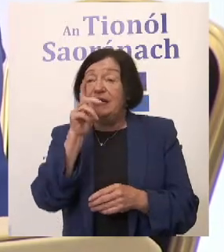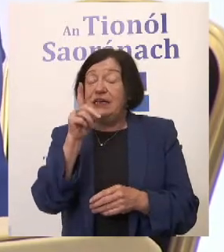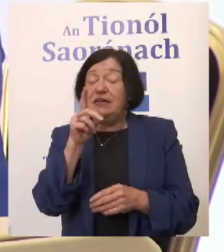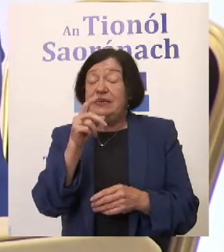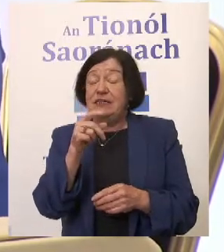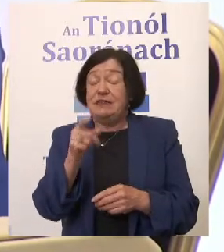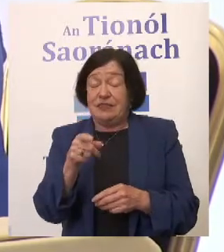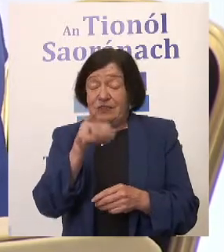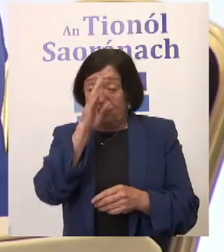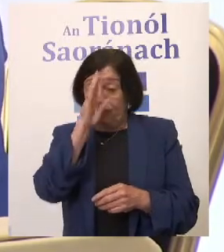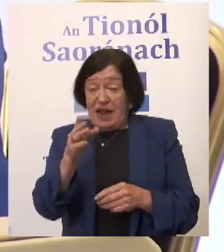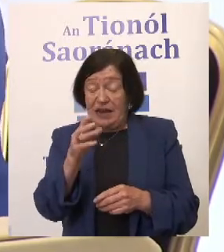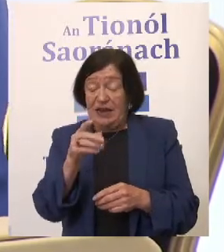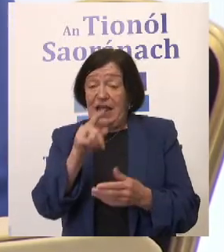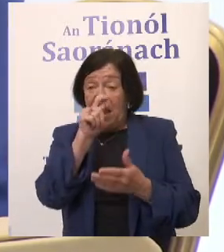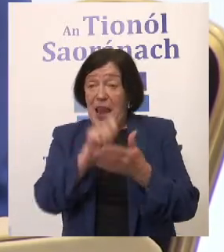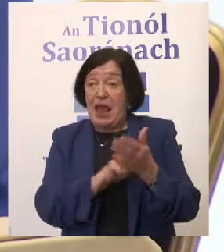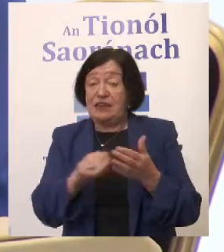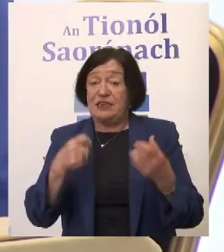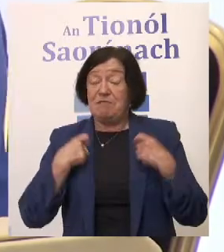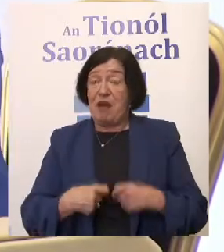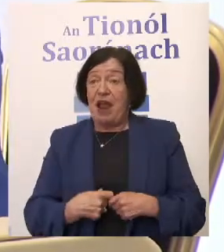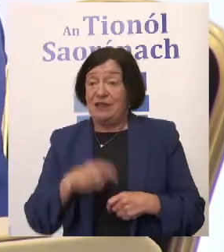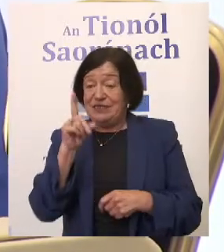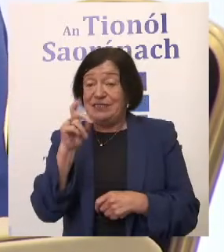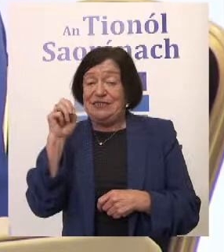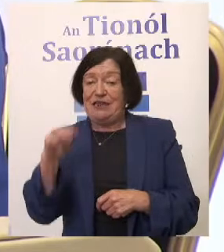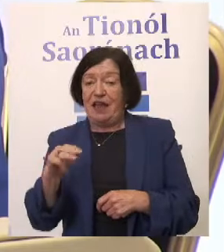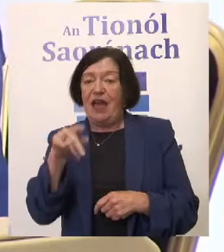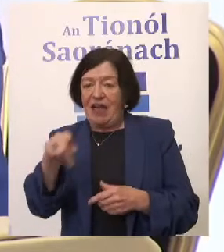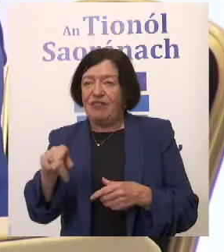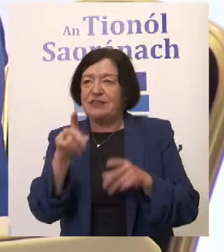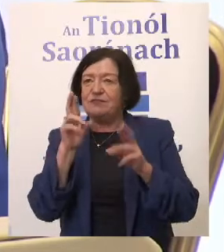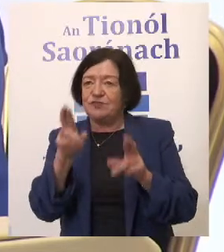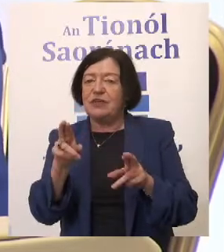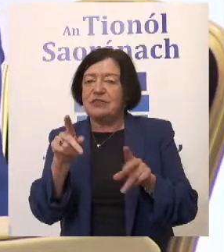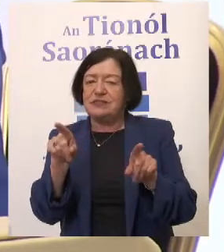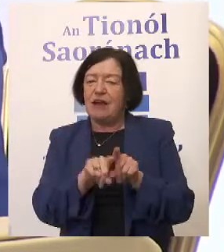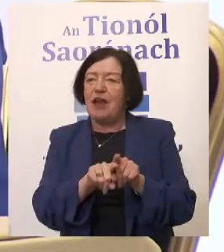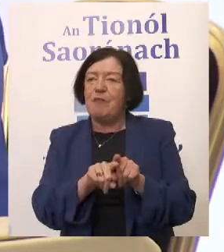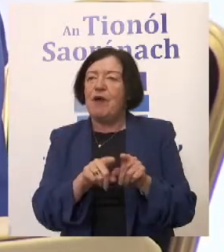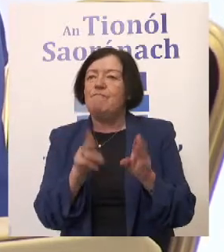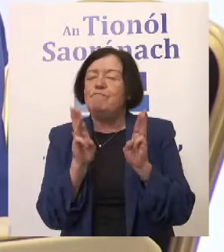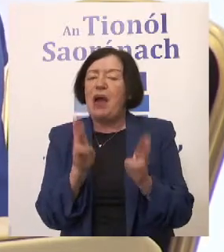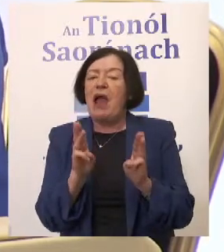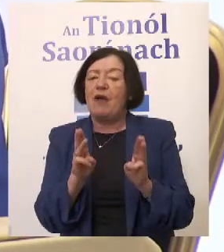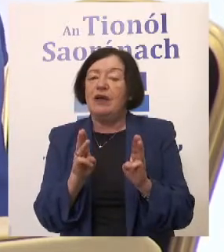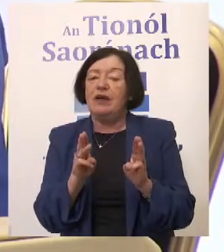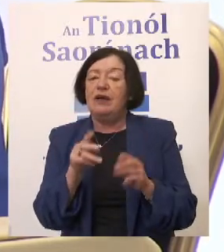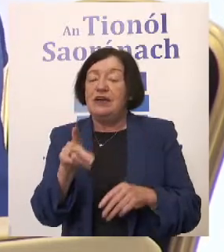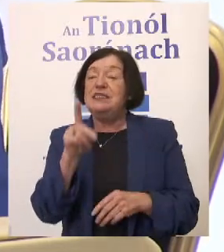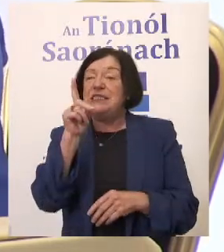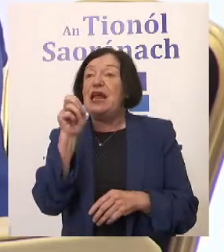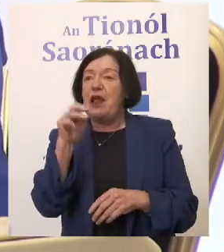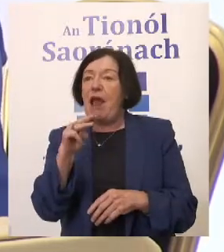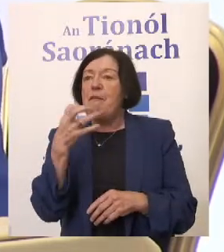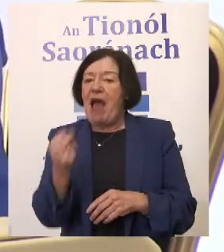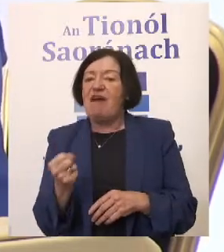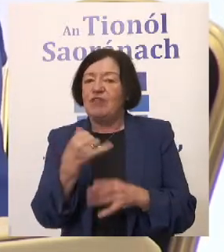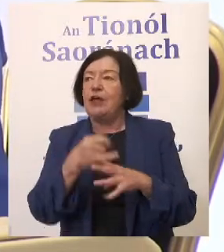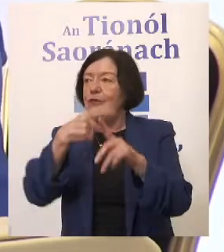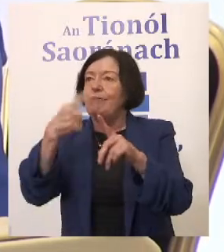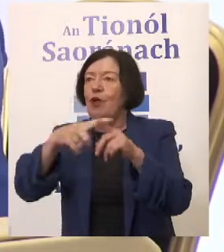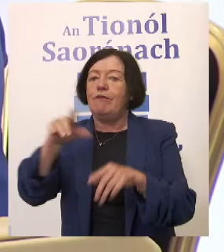elected mayor to have? And that's exactly the kind of powers that directly elected mayors have in